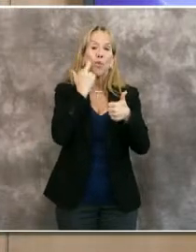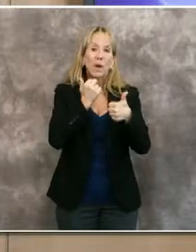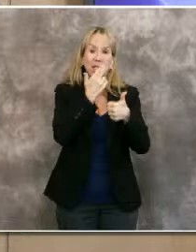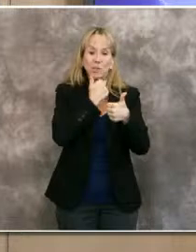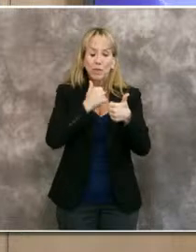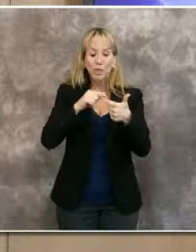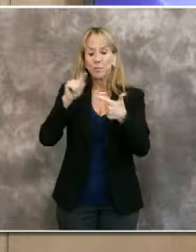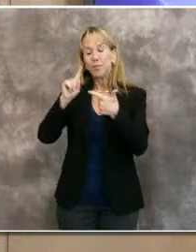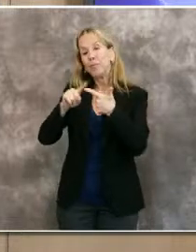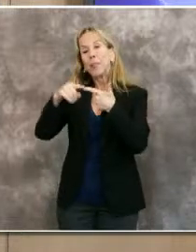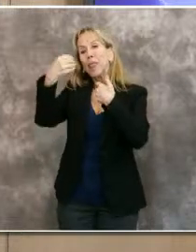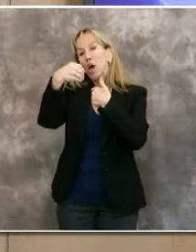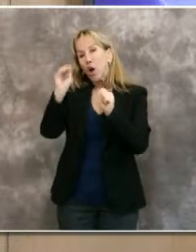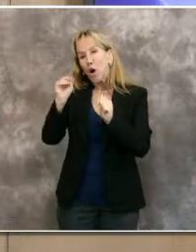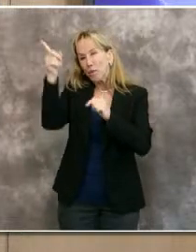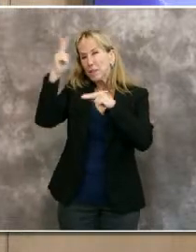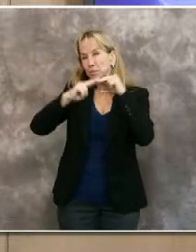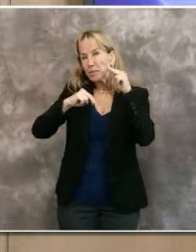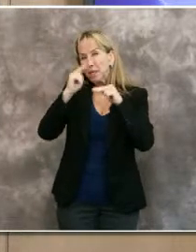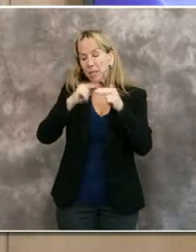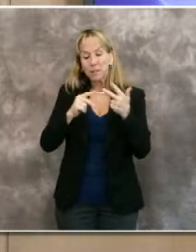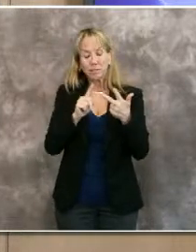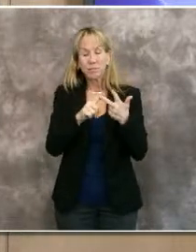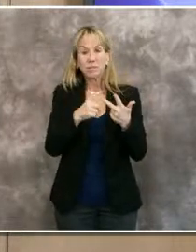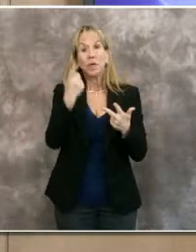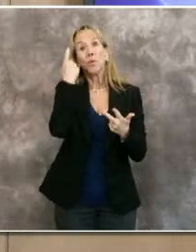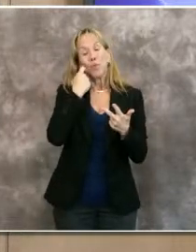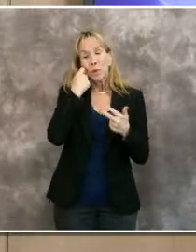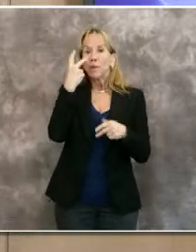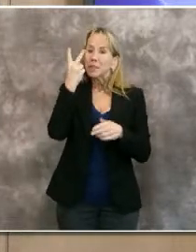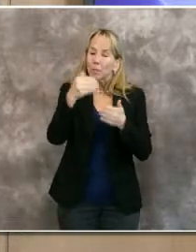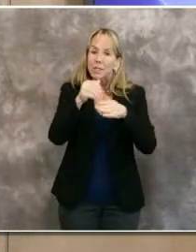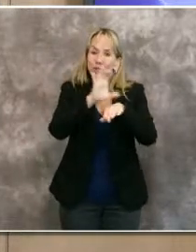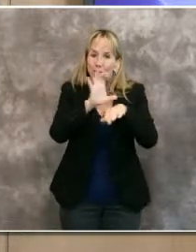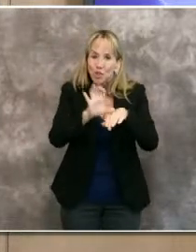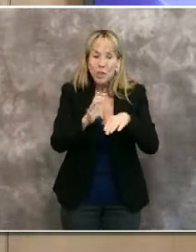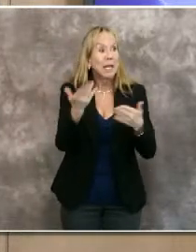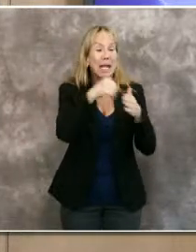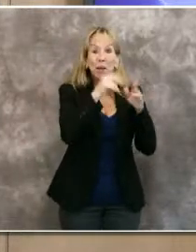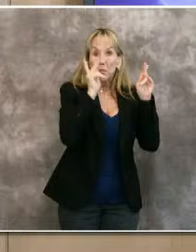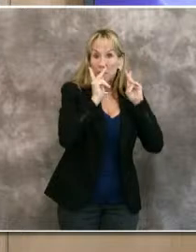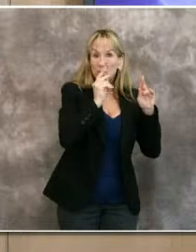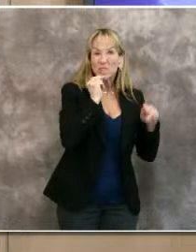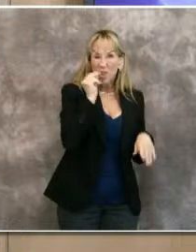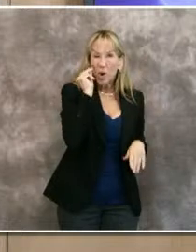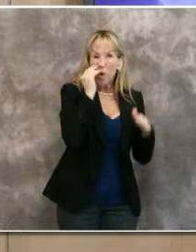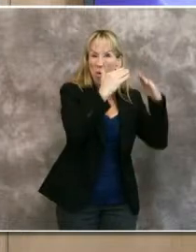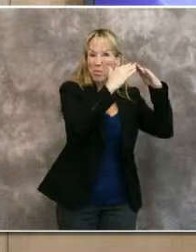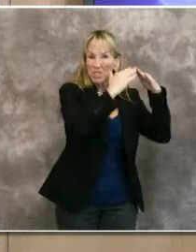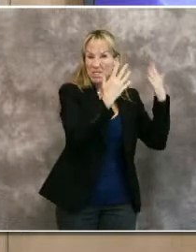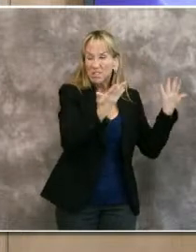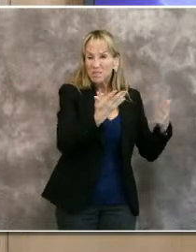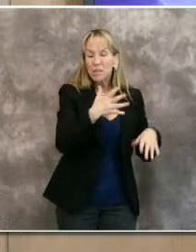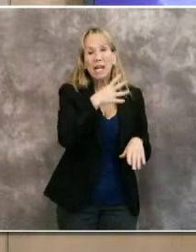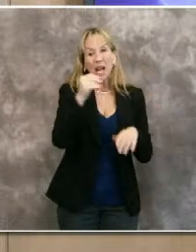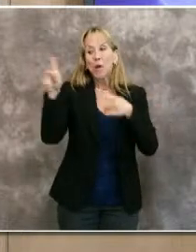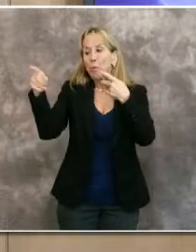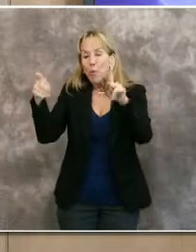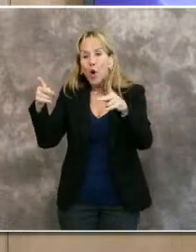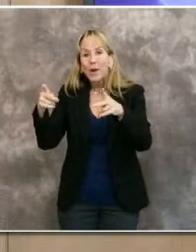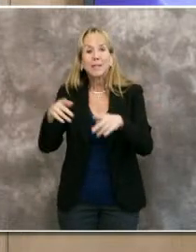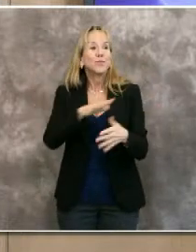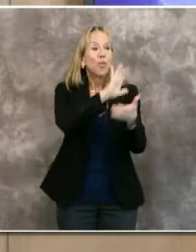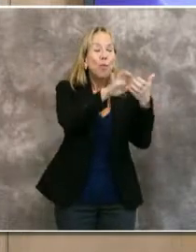building. We have previously seen them in churches, individuals' homes, parties, unauthorized